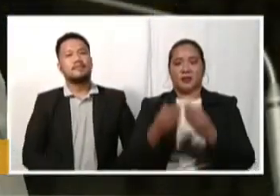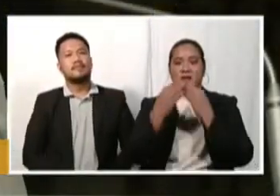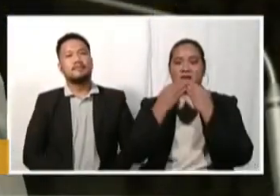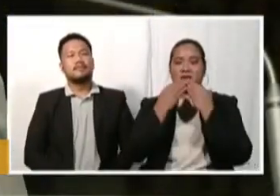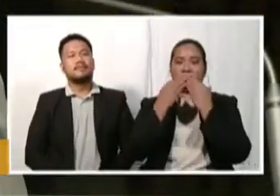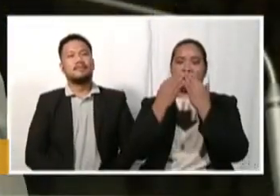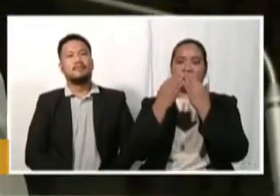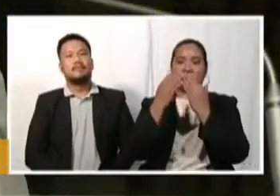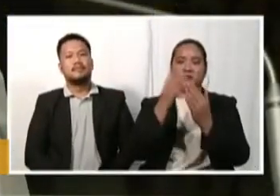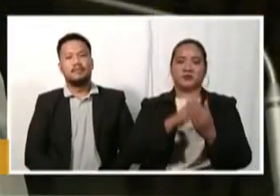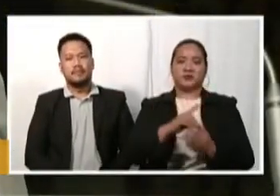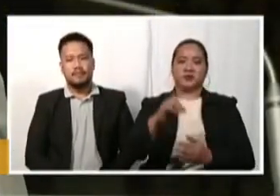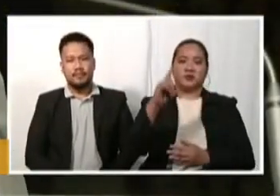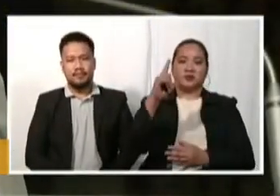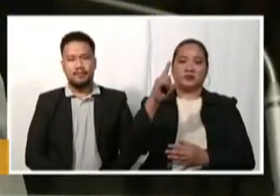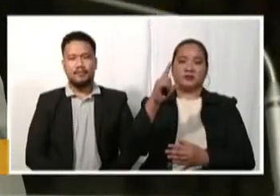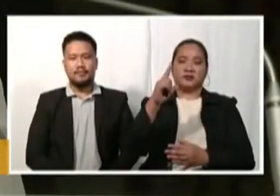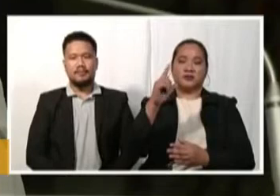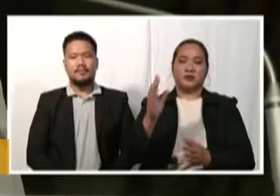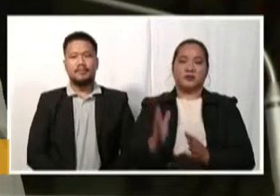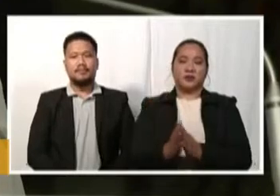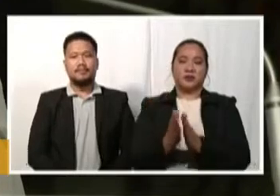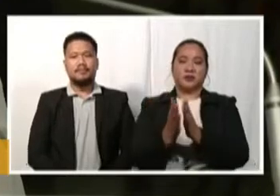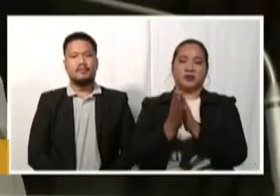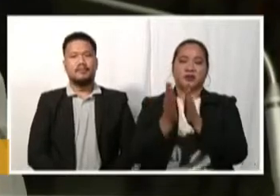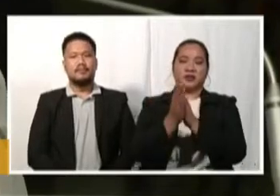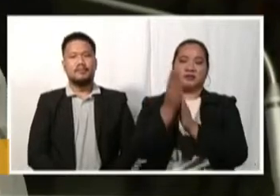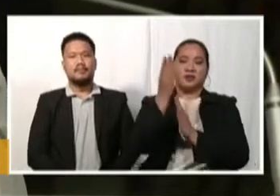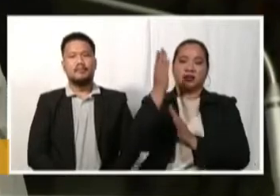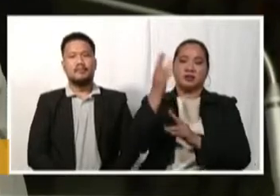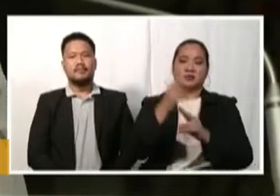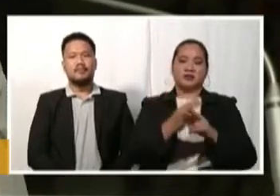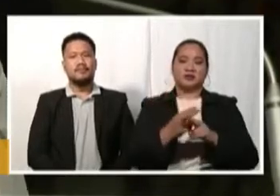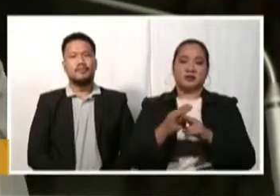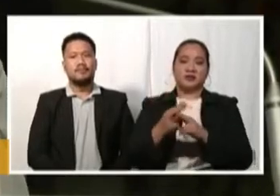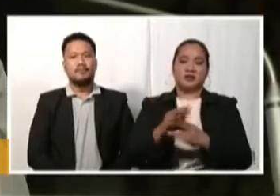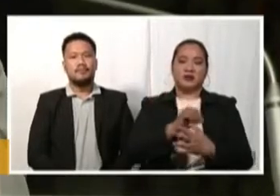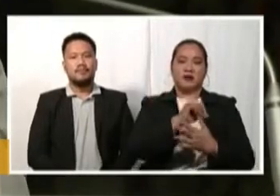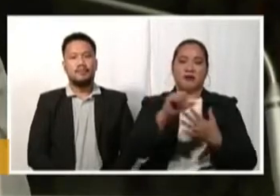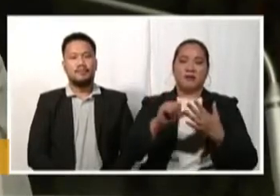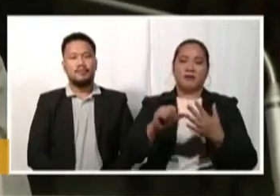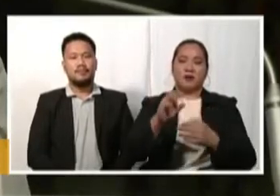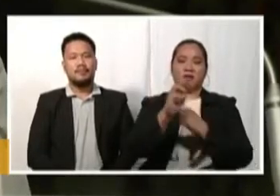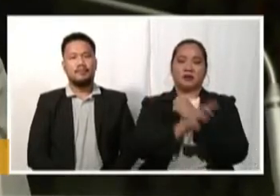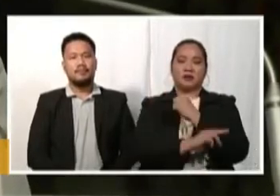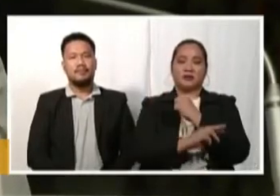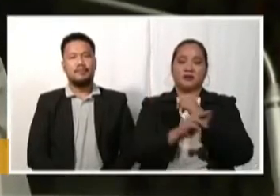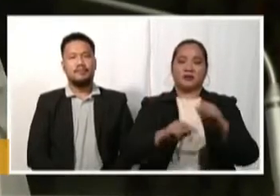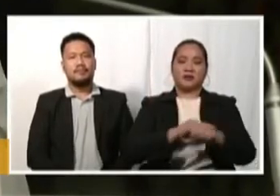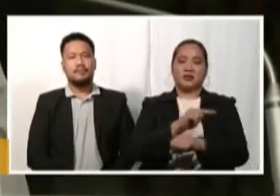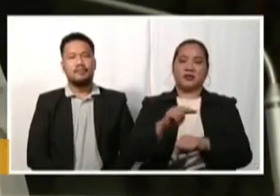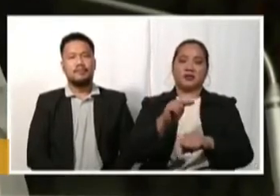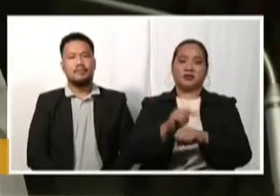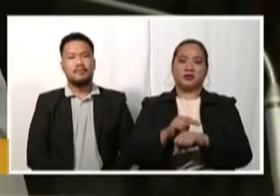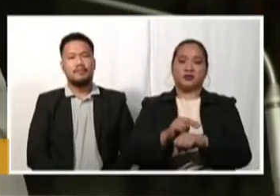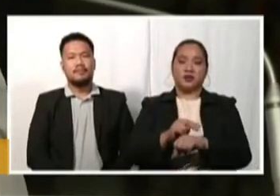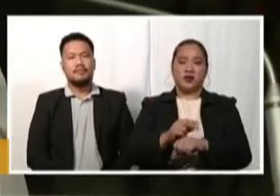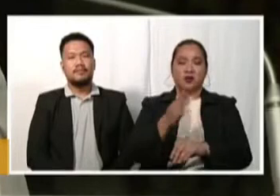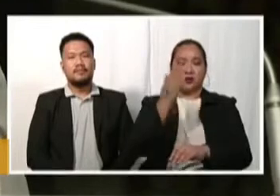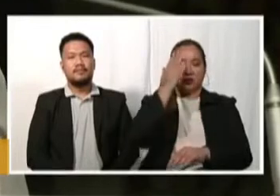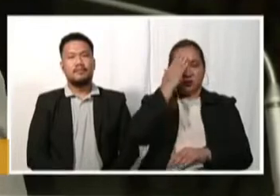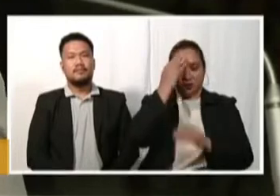Thanks to the Lord, acclaim His name. Among the nations, make known His